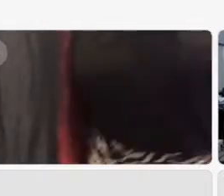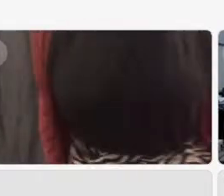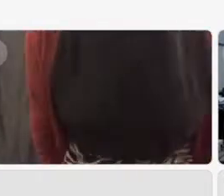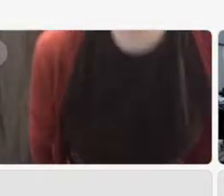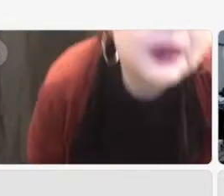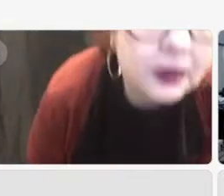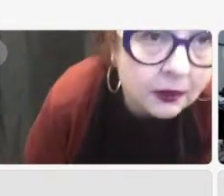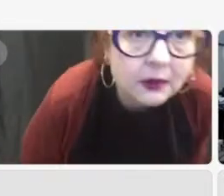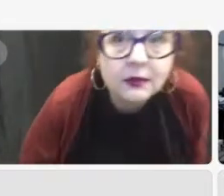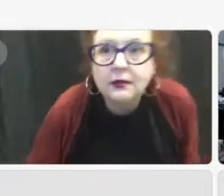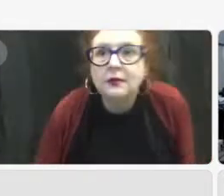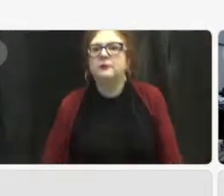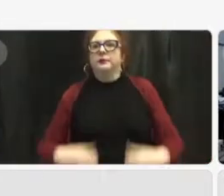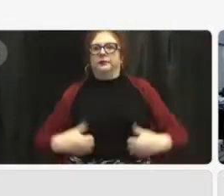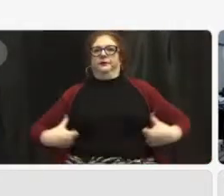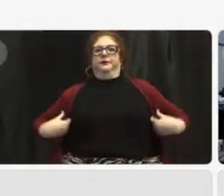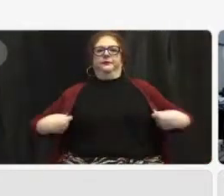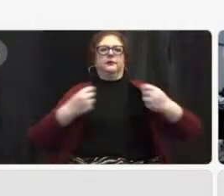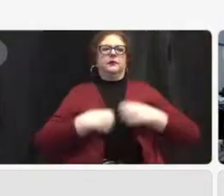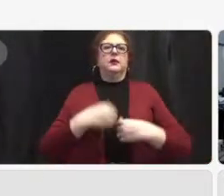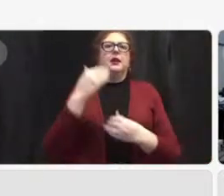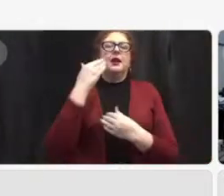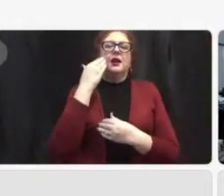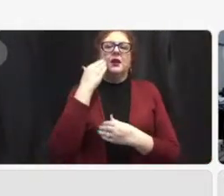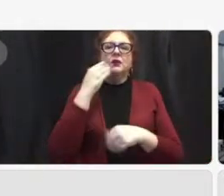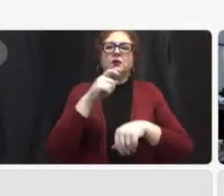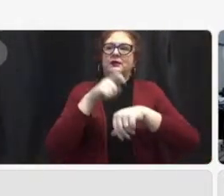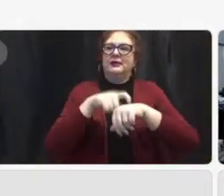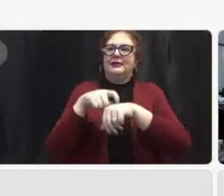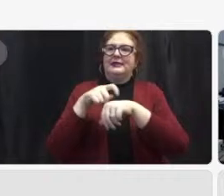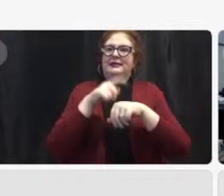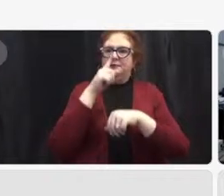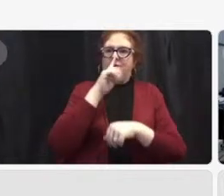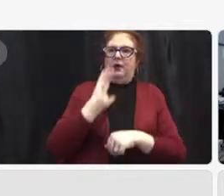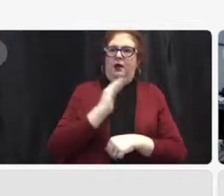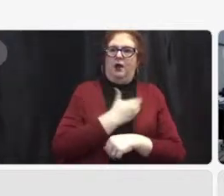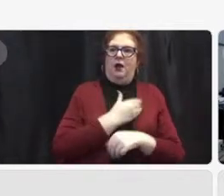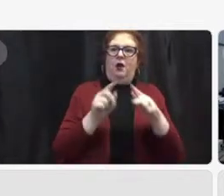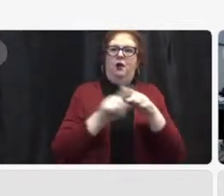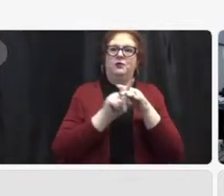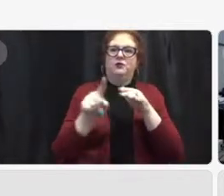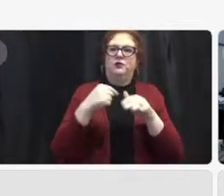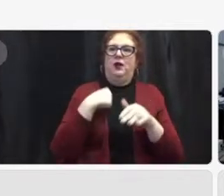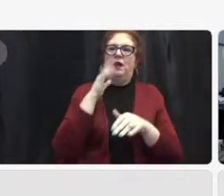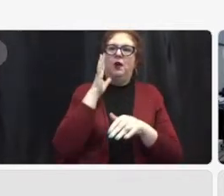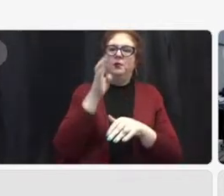be for our retreat, unfortunately. If I weren't in Knoxville, Tennessee, you bet I'd be there.